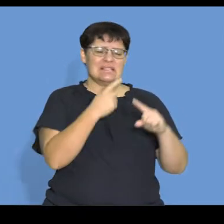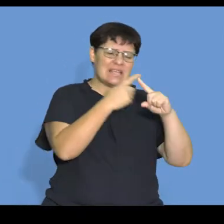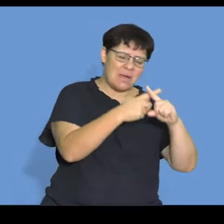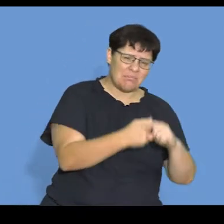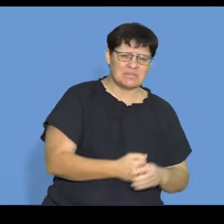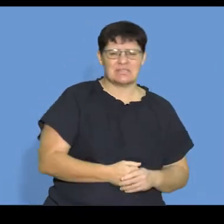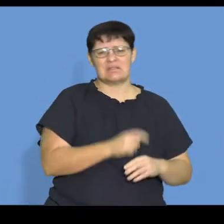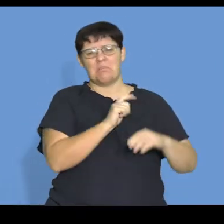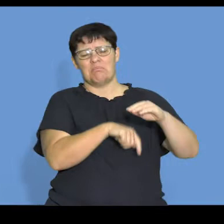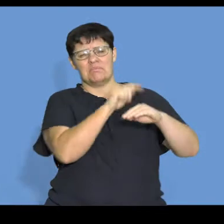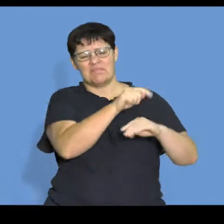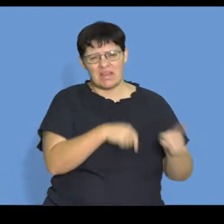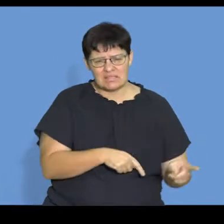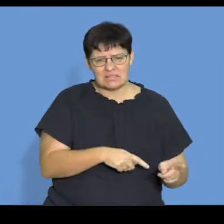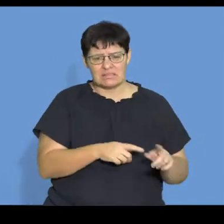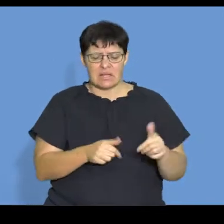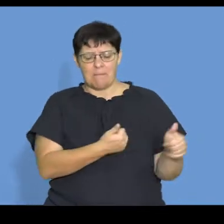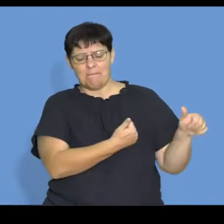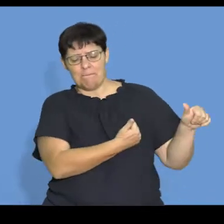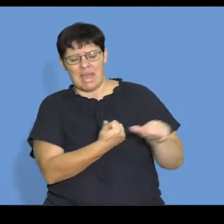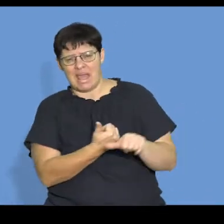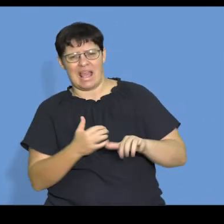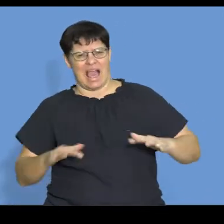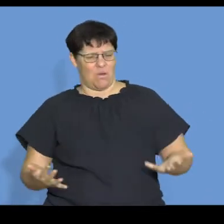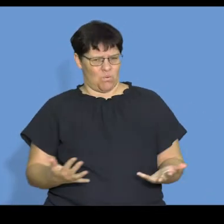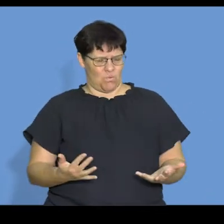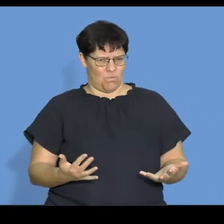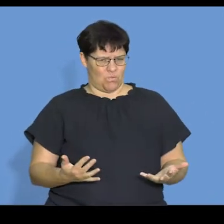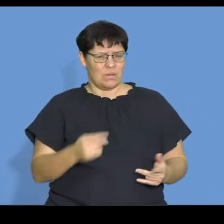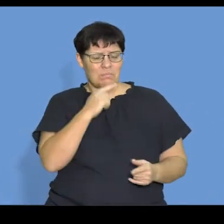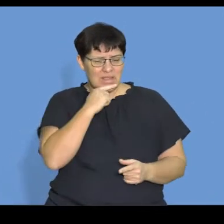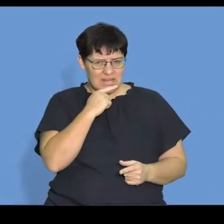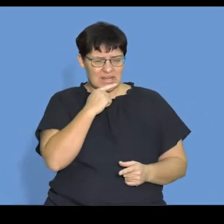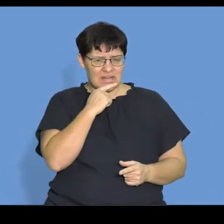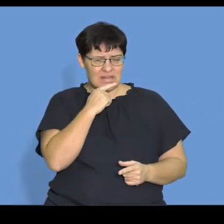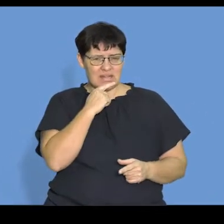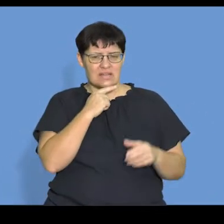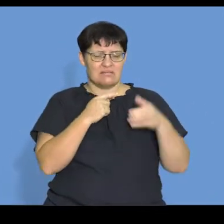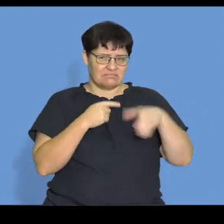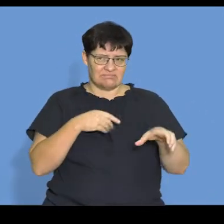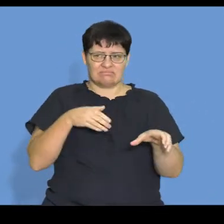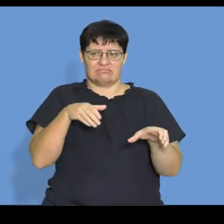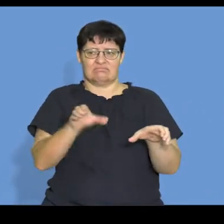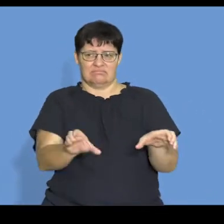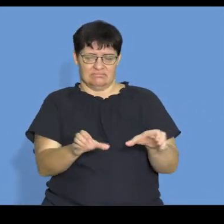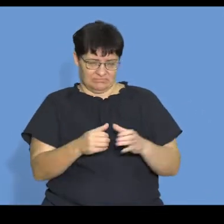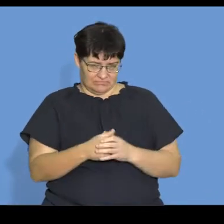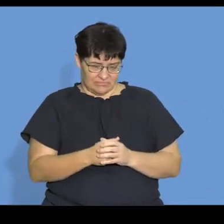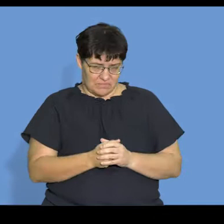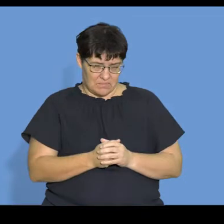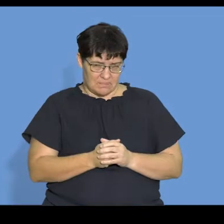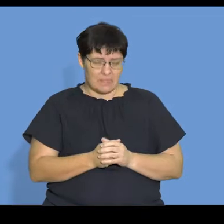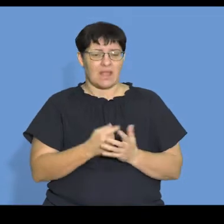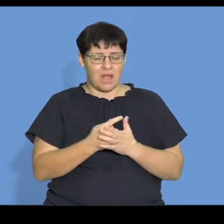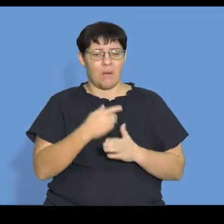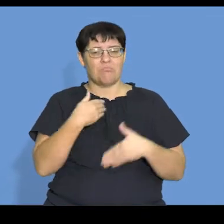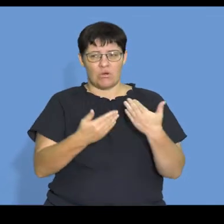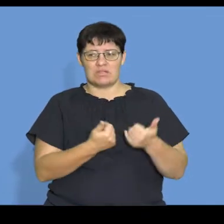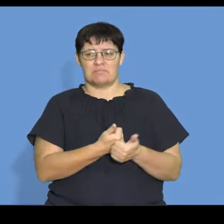then reverse that? That's what factorization is, right? It's reversing the expanding